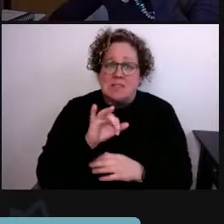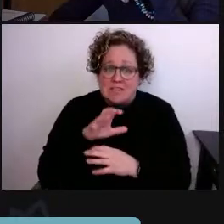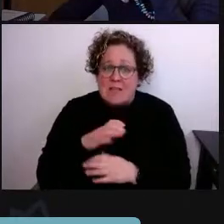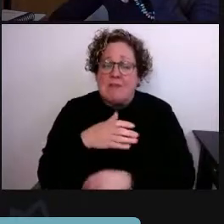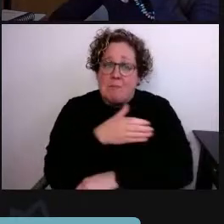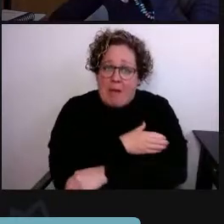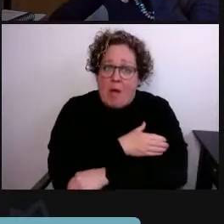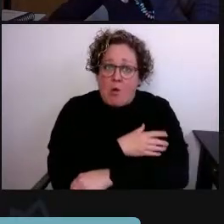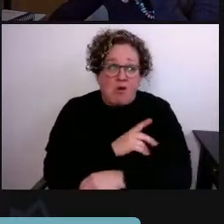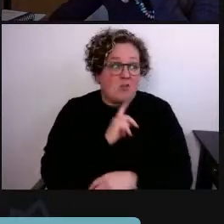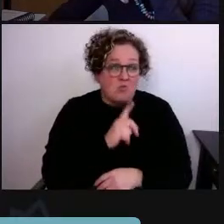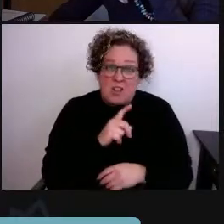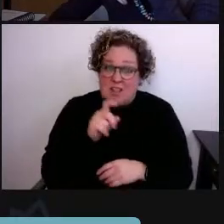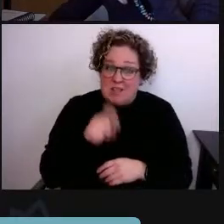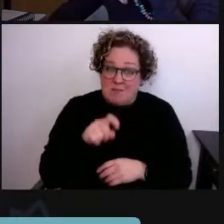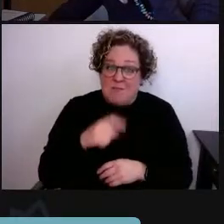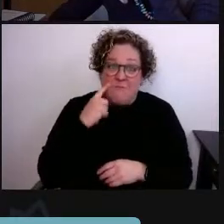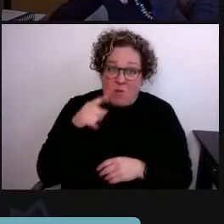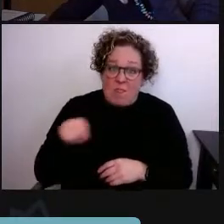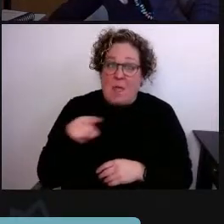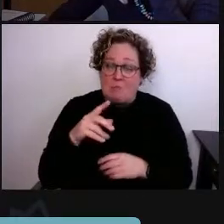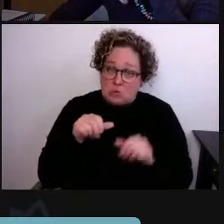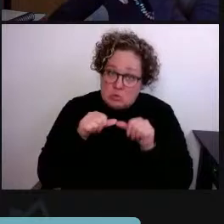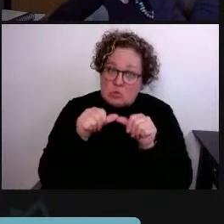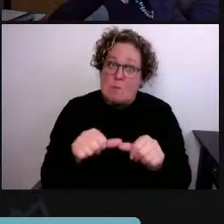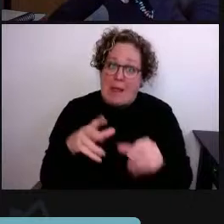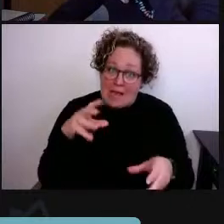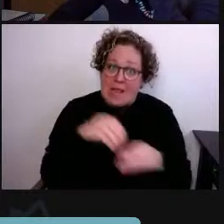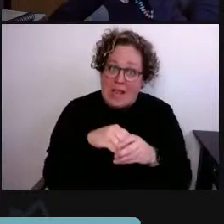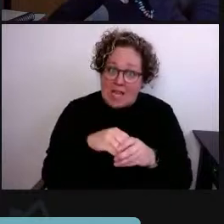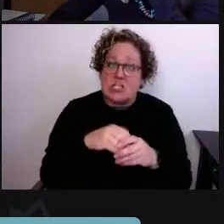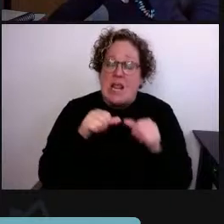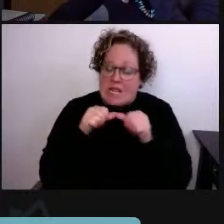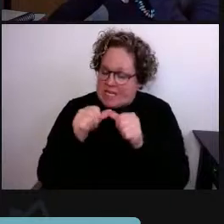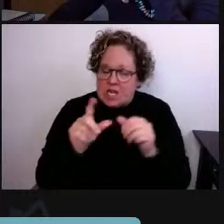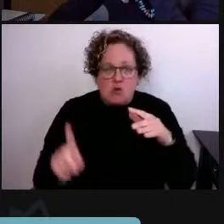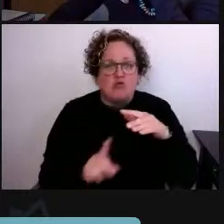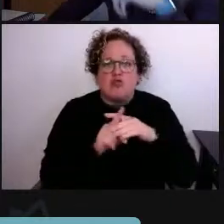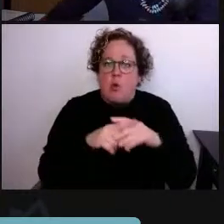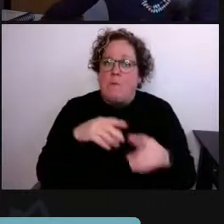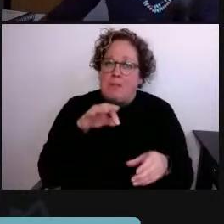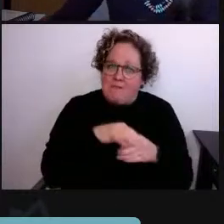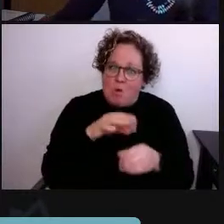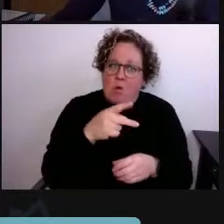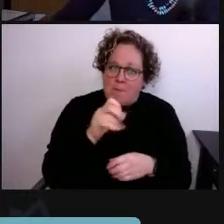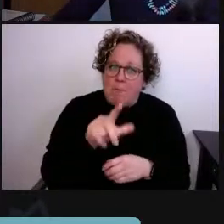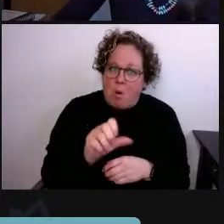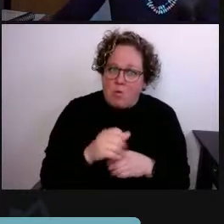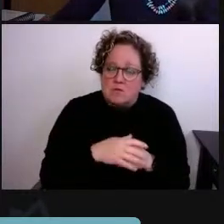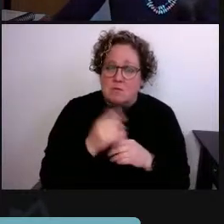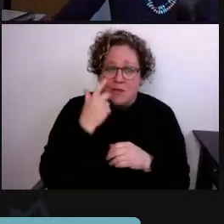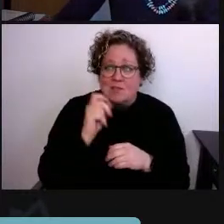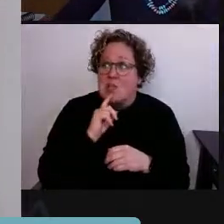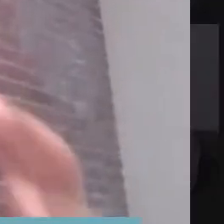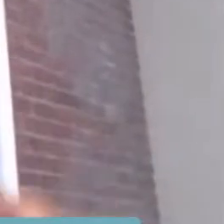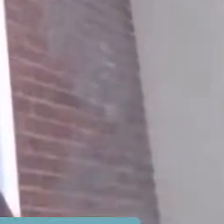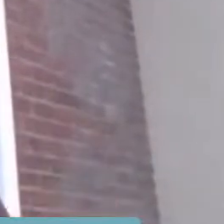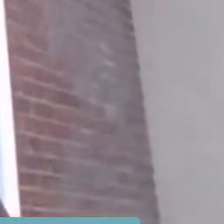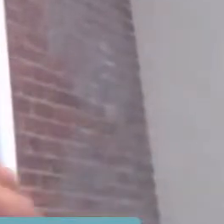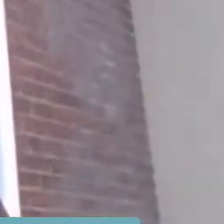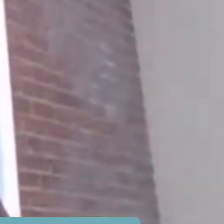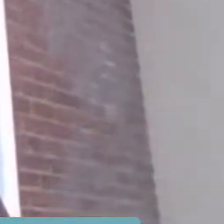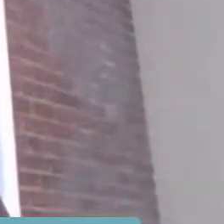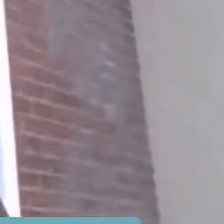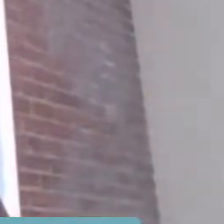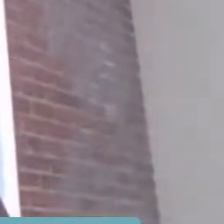stay engaged, right? For them to continue to show up at the polls because they have a real stake and they understand, you know, what's happening. So I think